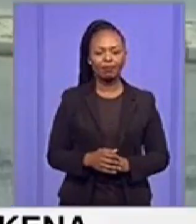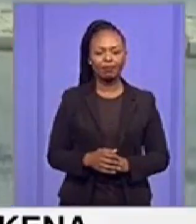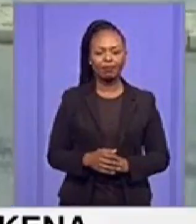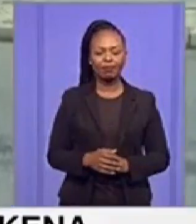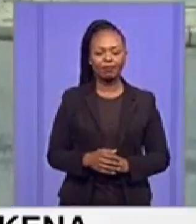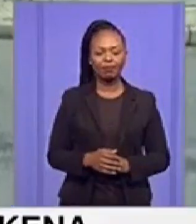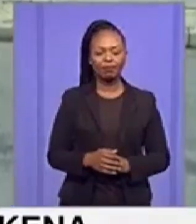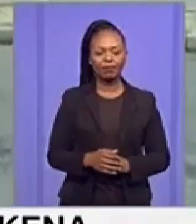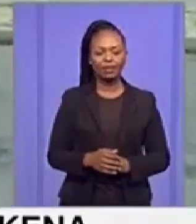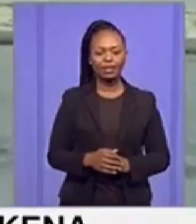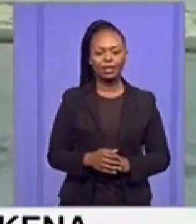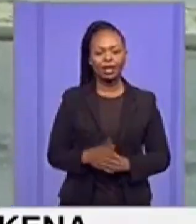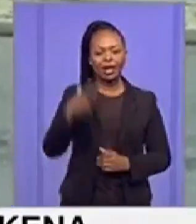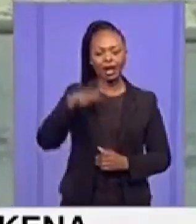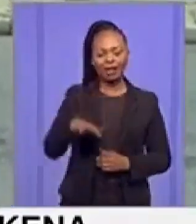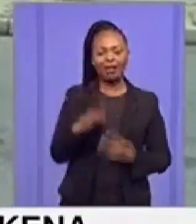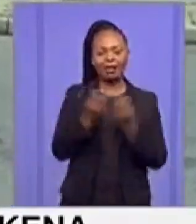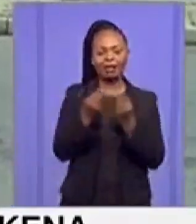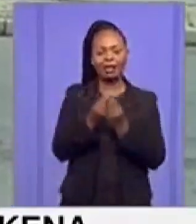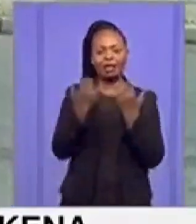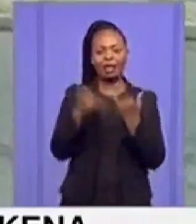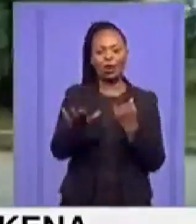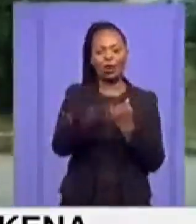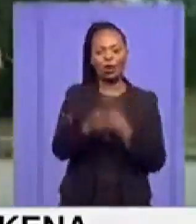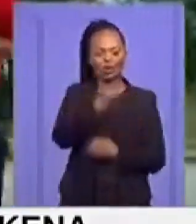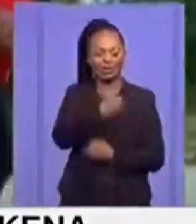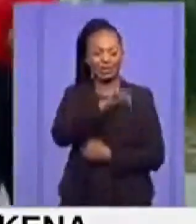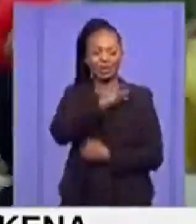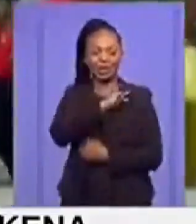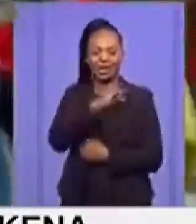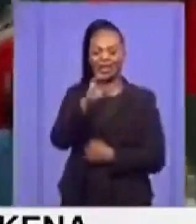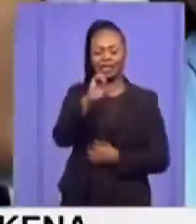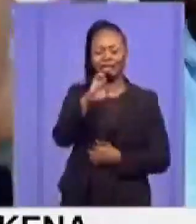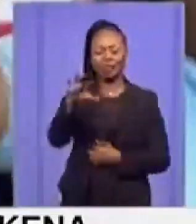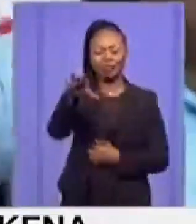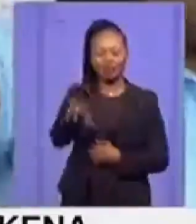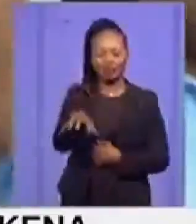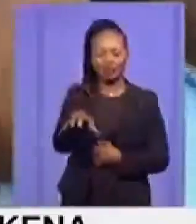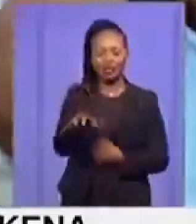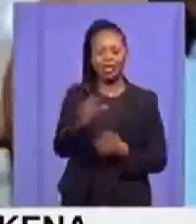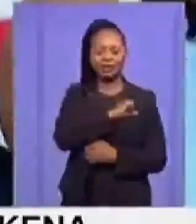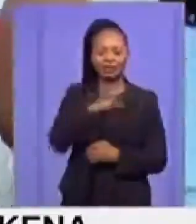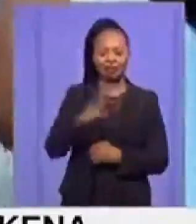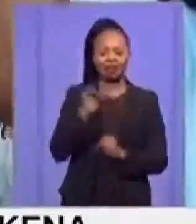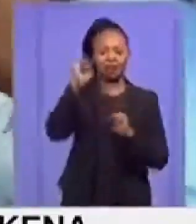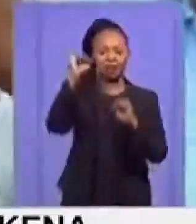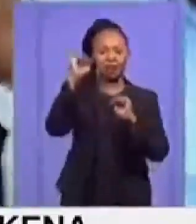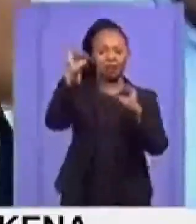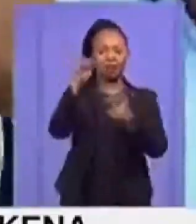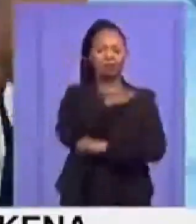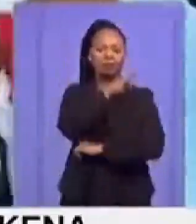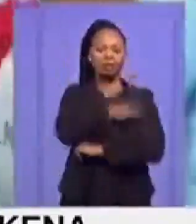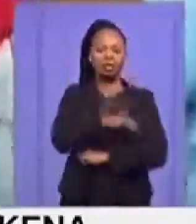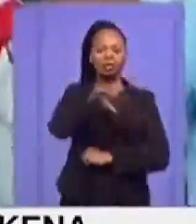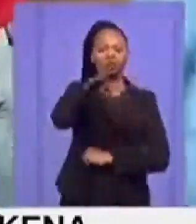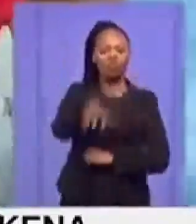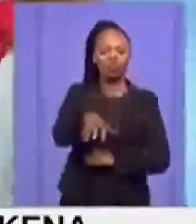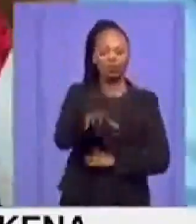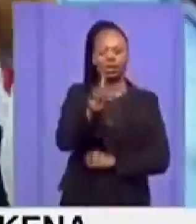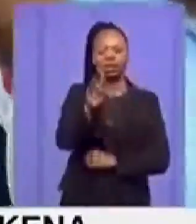regard. Ka ho le leng ha ile ka Gqeberha Eastern Cape basebetsi ba bakile tshitiso dipetleleng tsa province